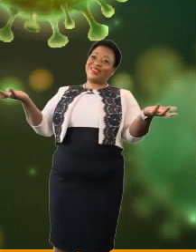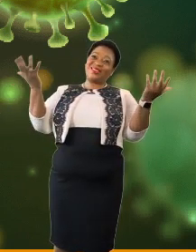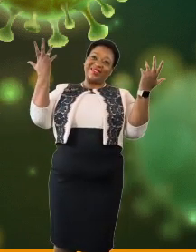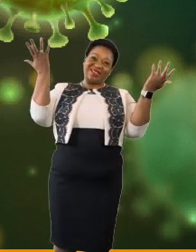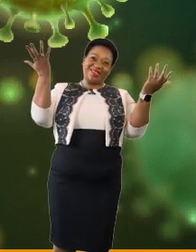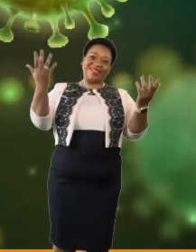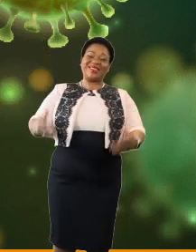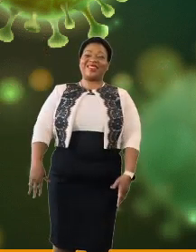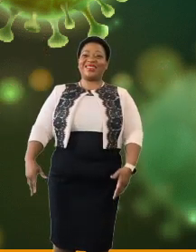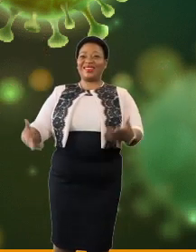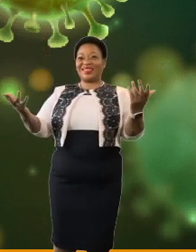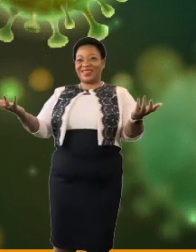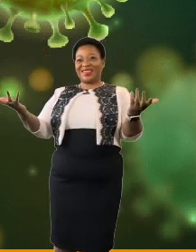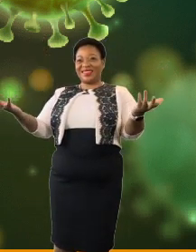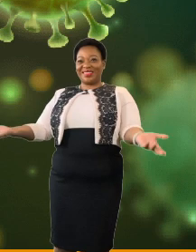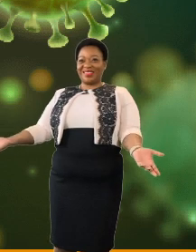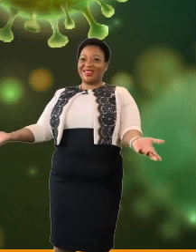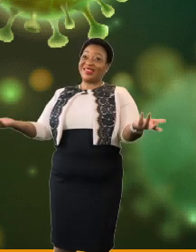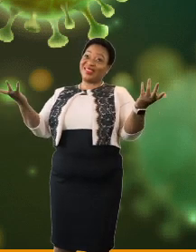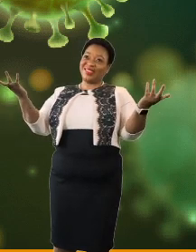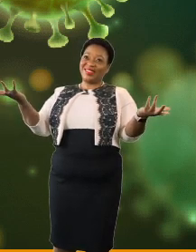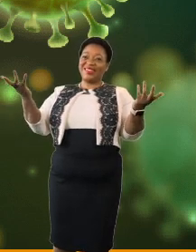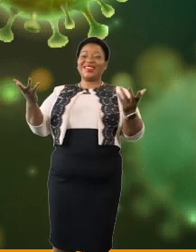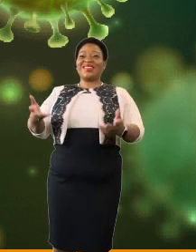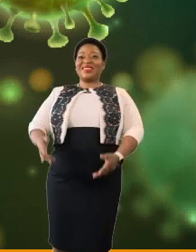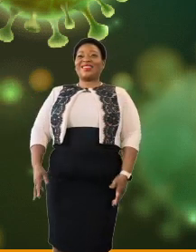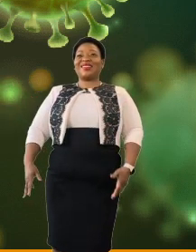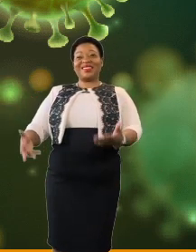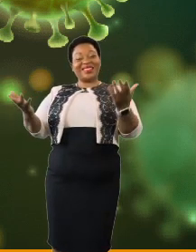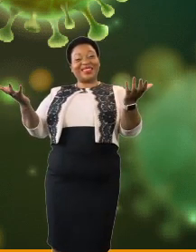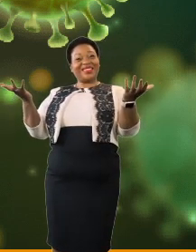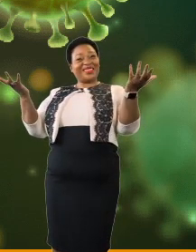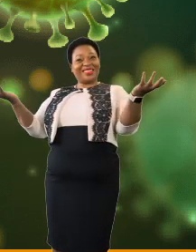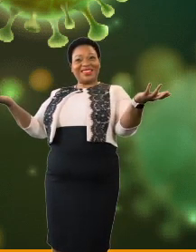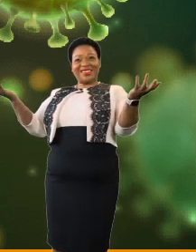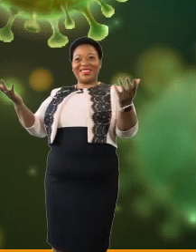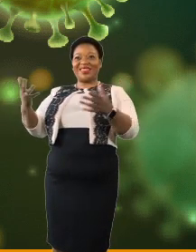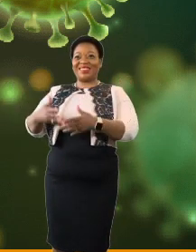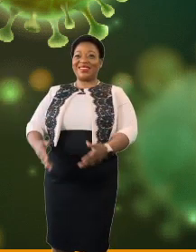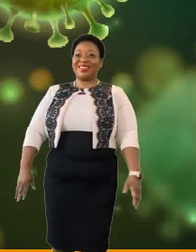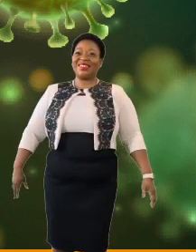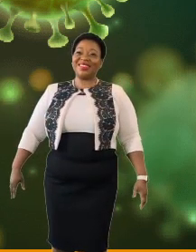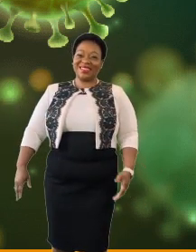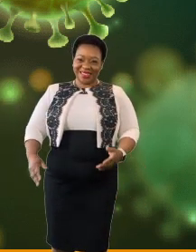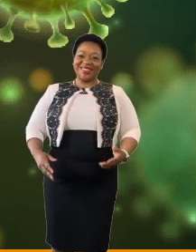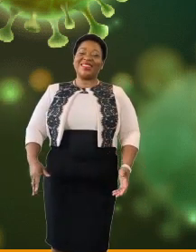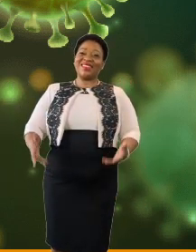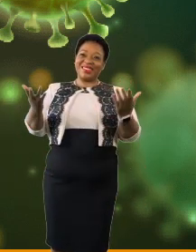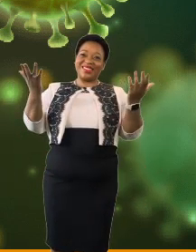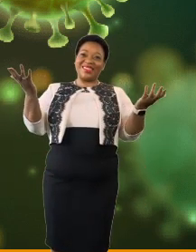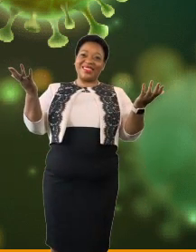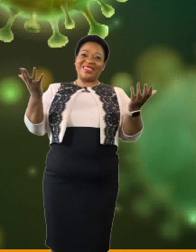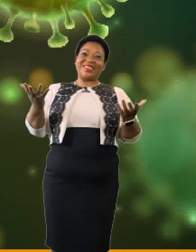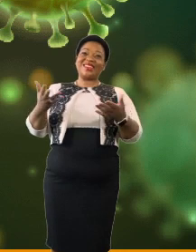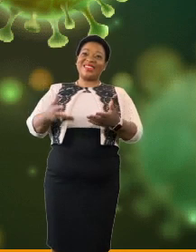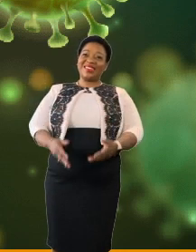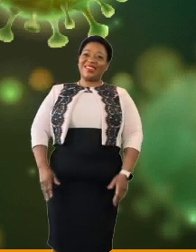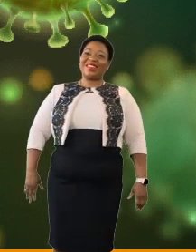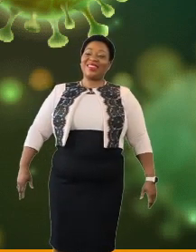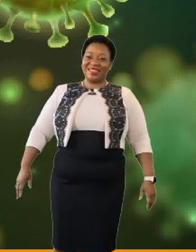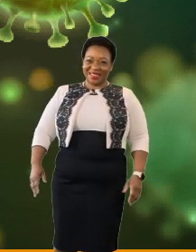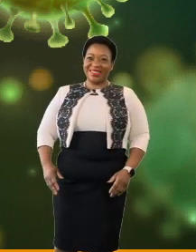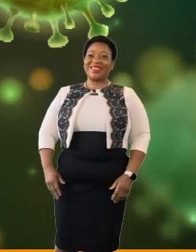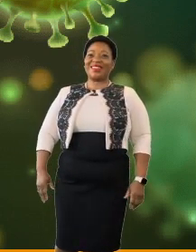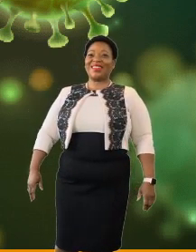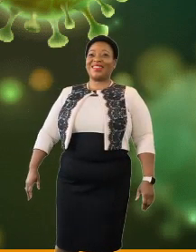it delivered. And therefore, there's got to have to be a filtering mechanism to ensure that our energy is